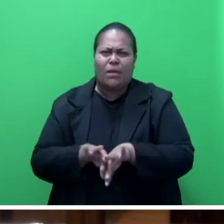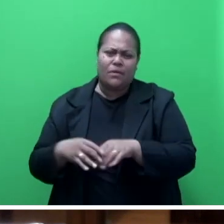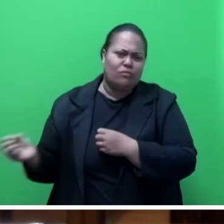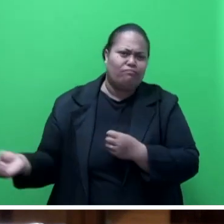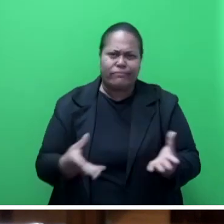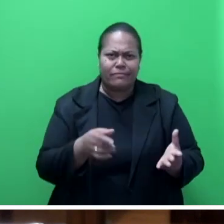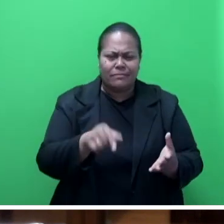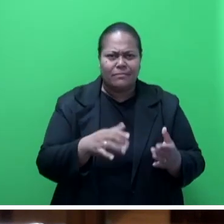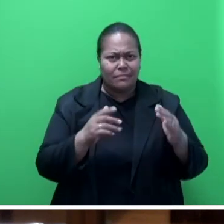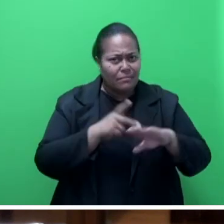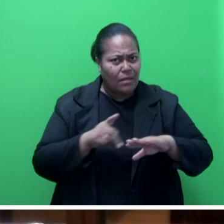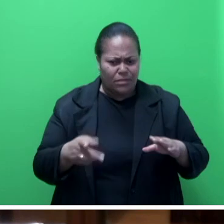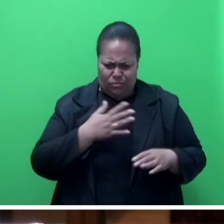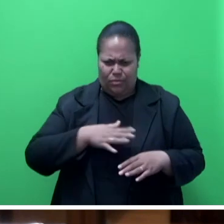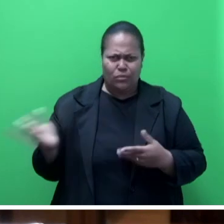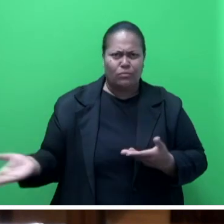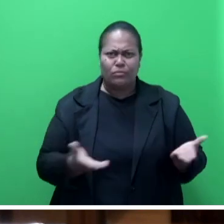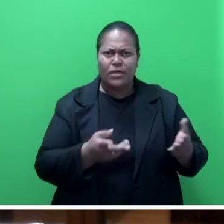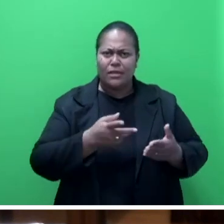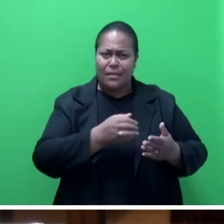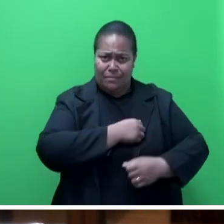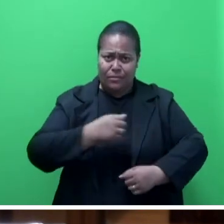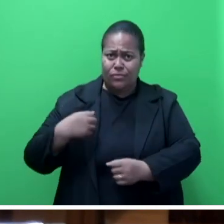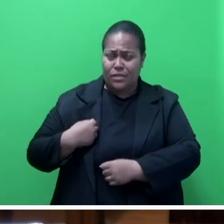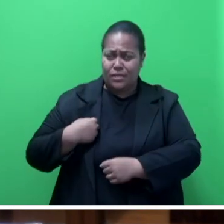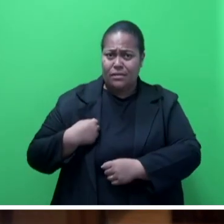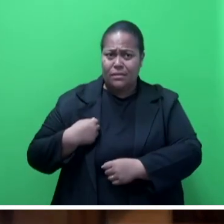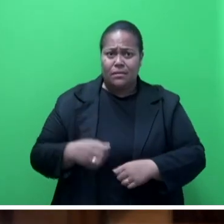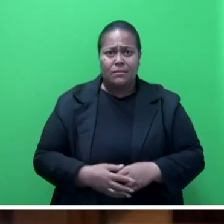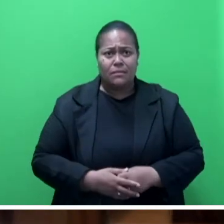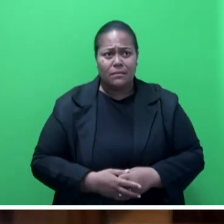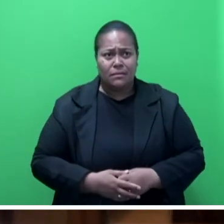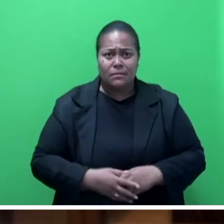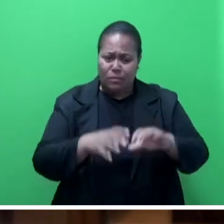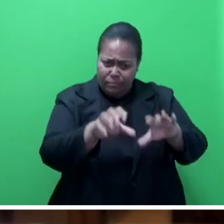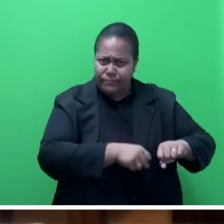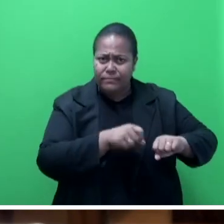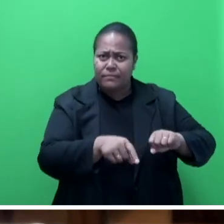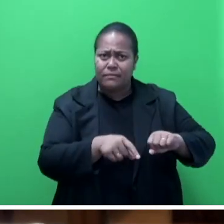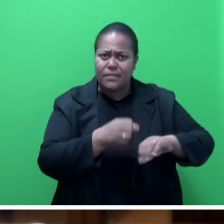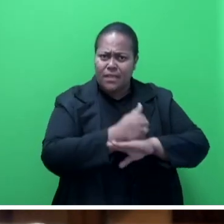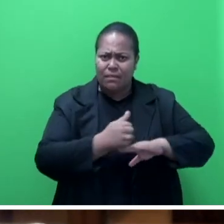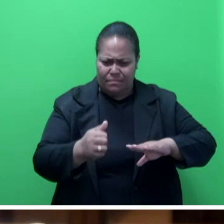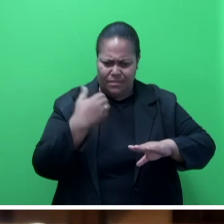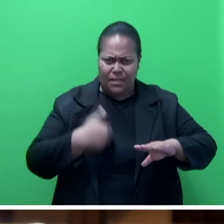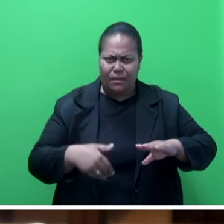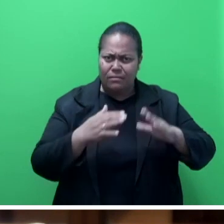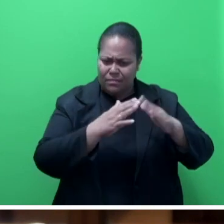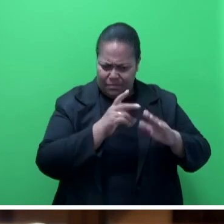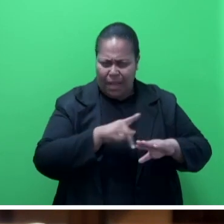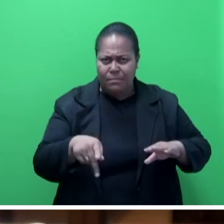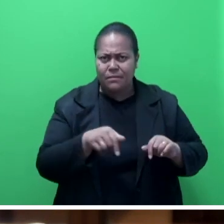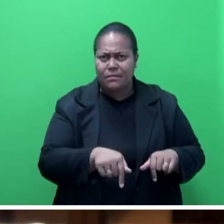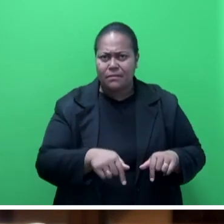He even wants to bring in the military to remove the government side of the house. This is very embarrassing for everyone.